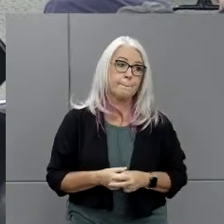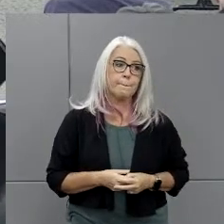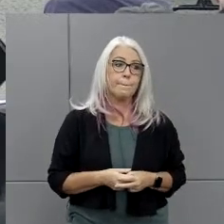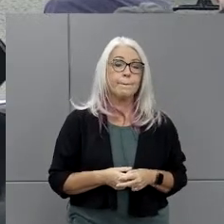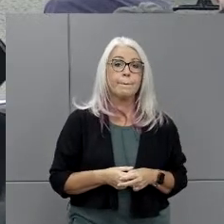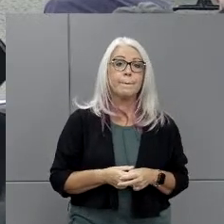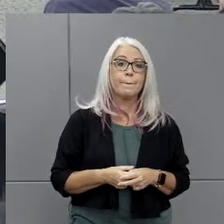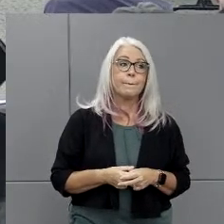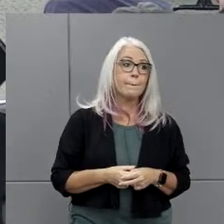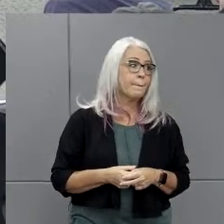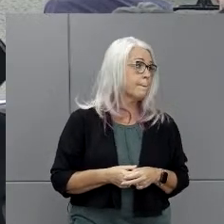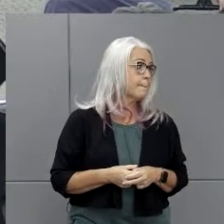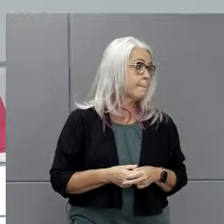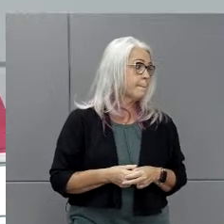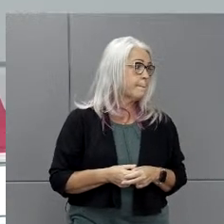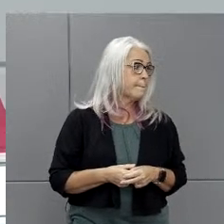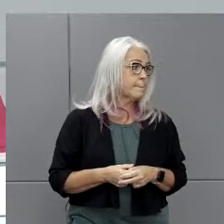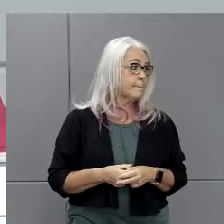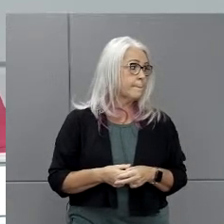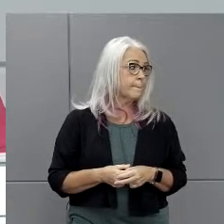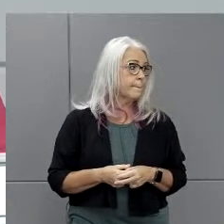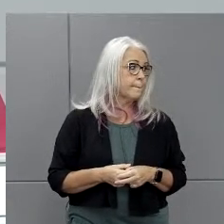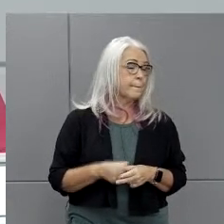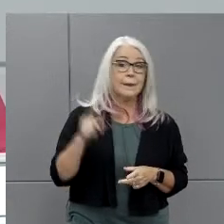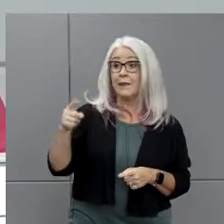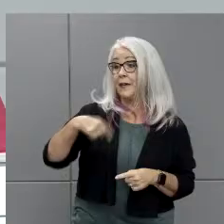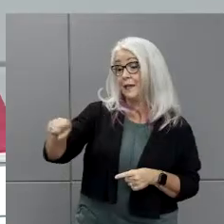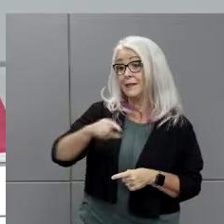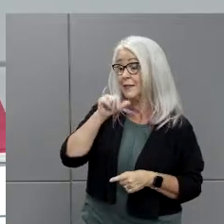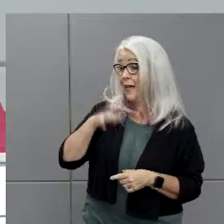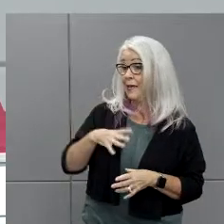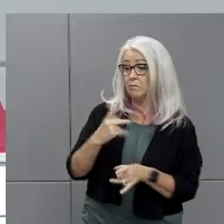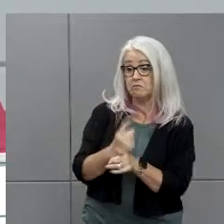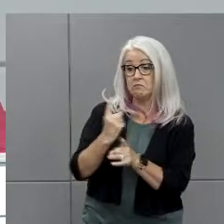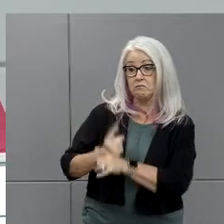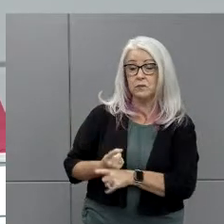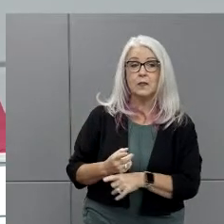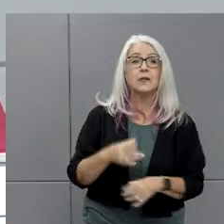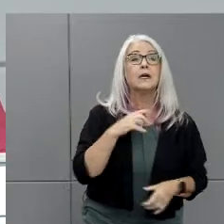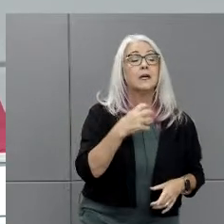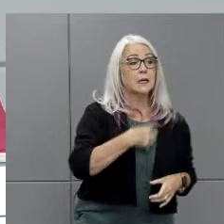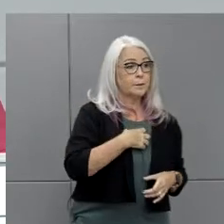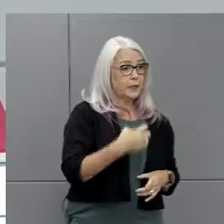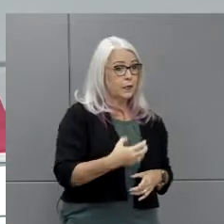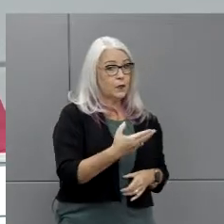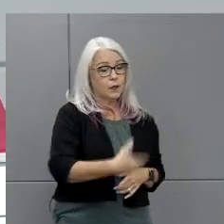I ruled that out of order, John. I appeal the ruling of the chair. Okay, there's an appeal.